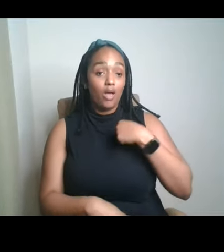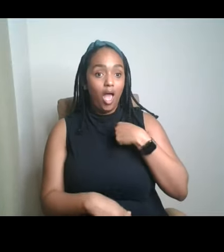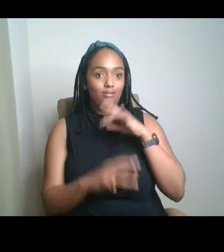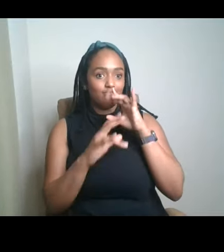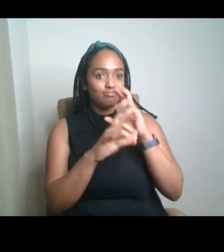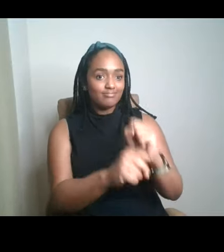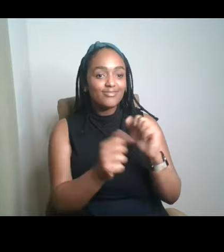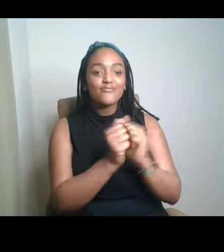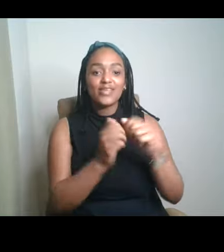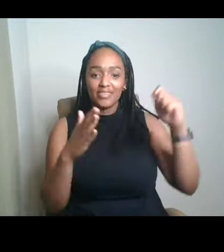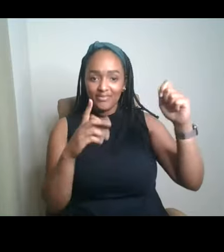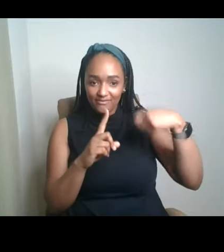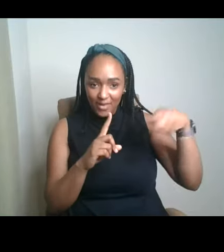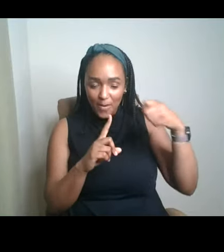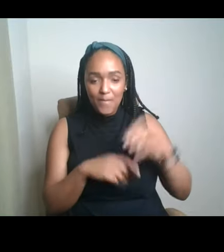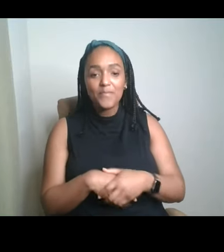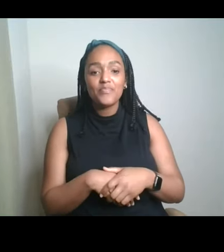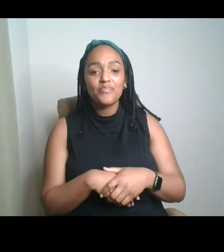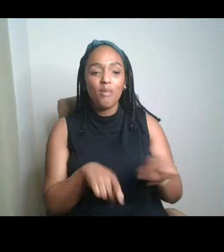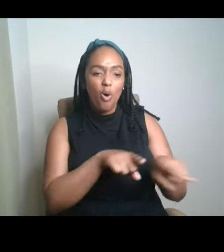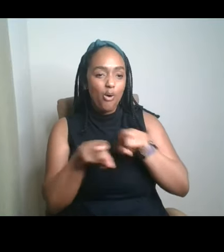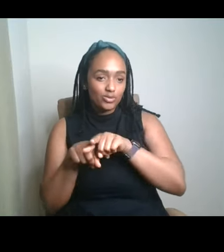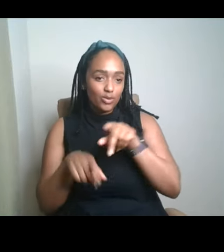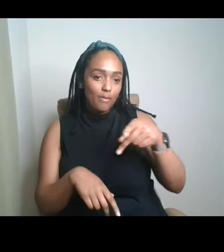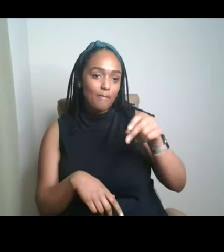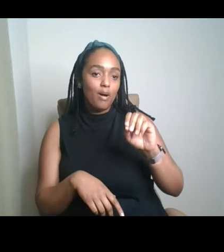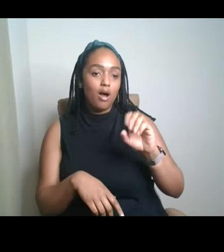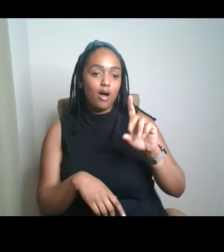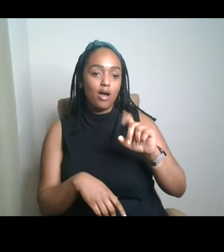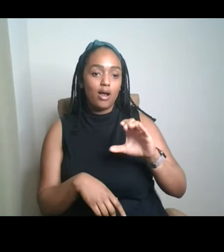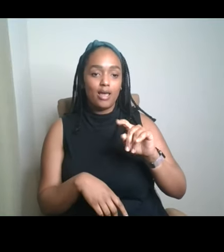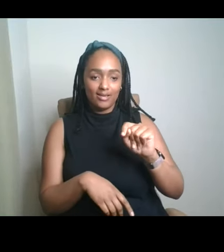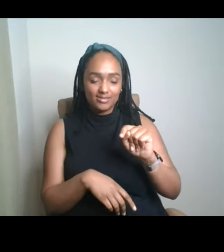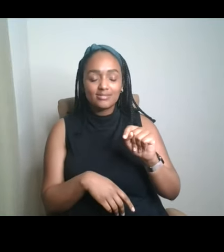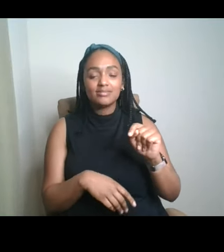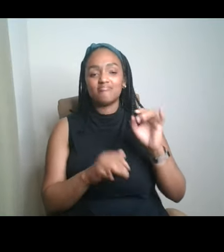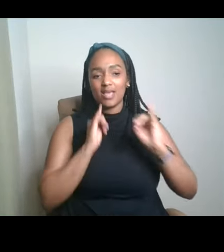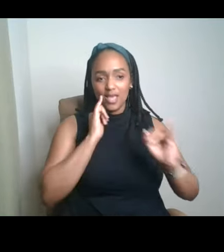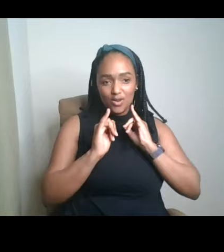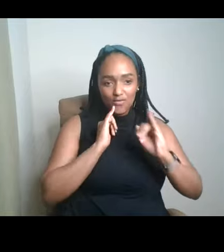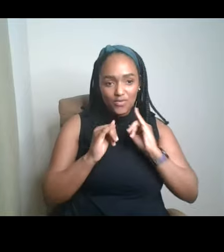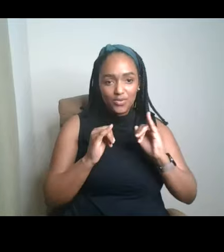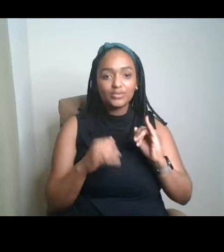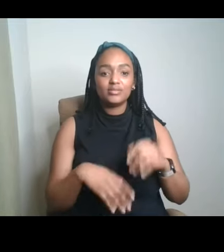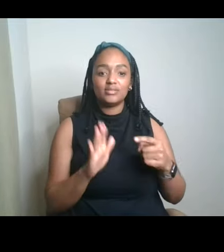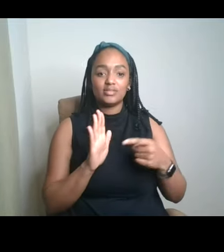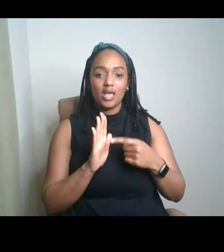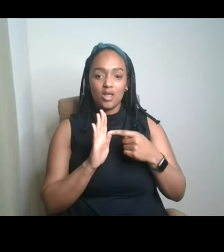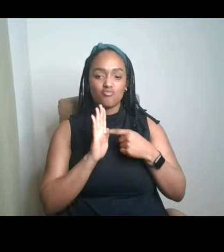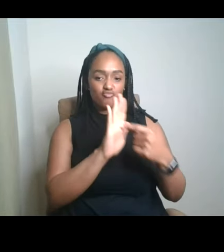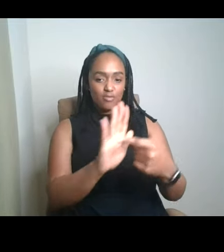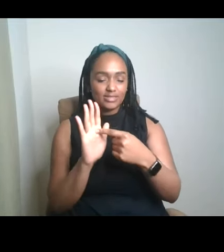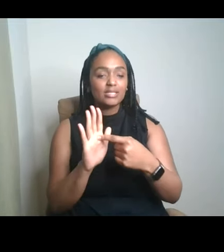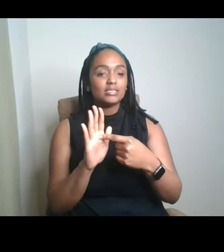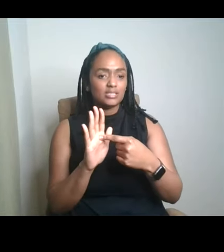getting more into doing podcasts and interviews, and representation is my thing. And I really want to, in